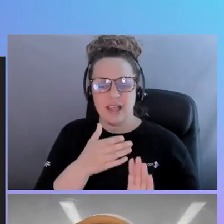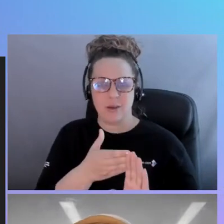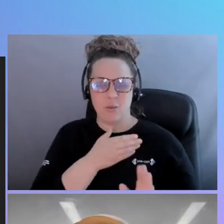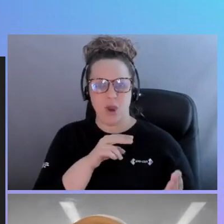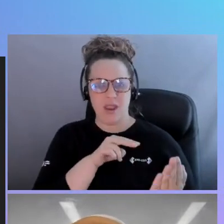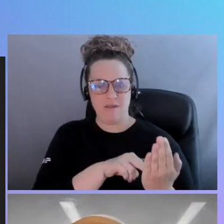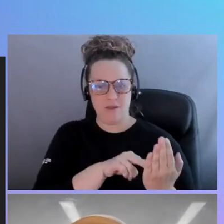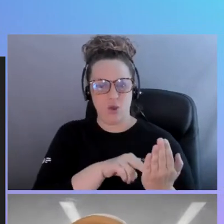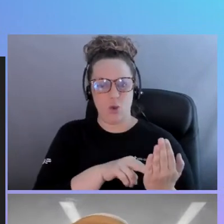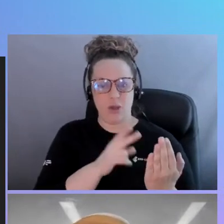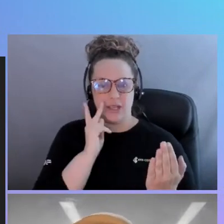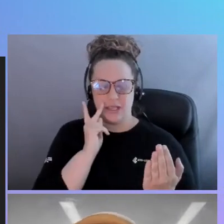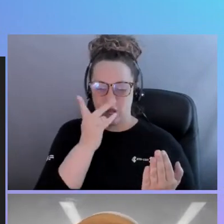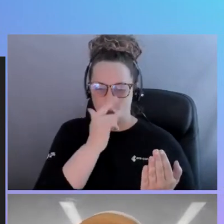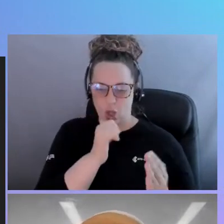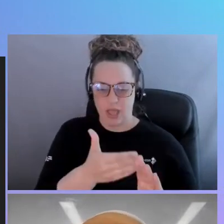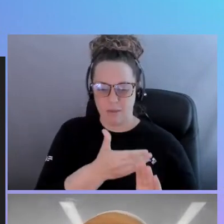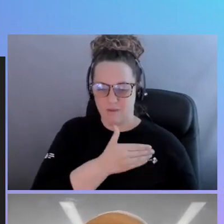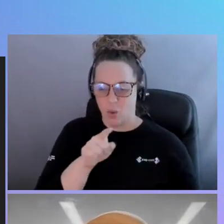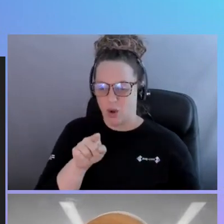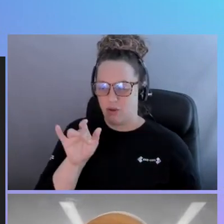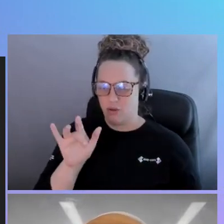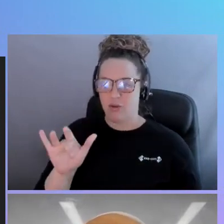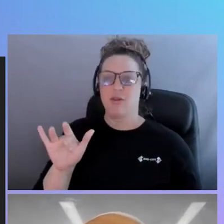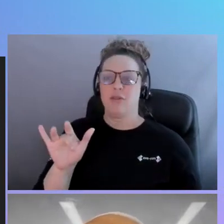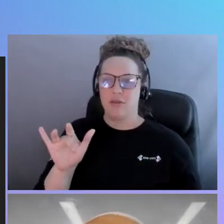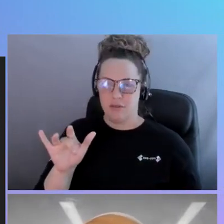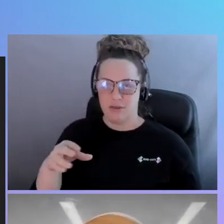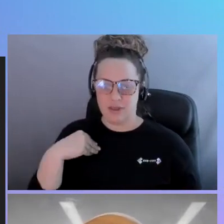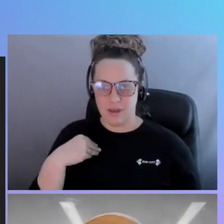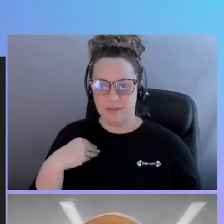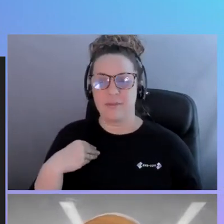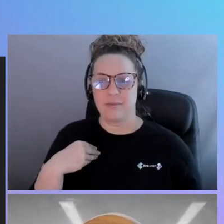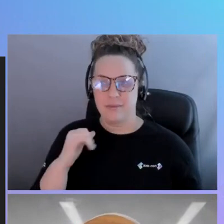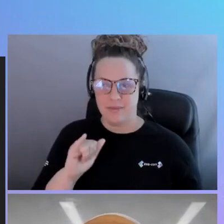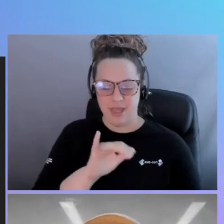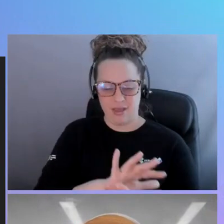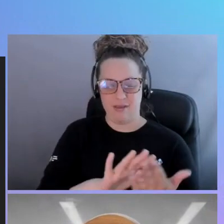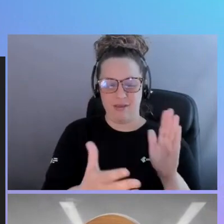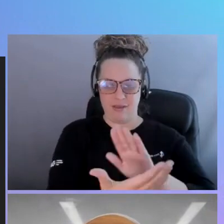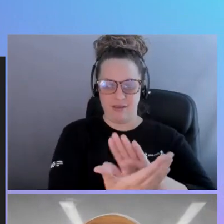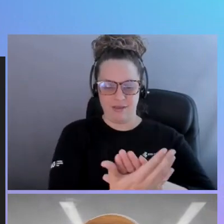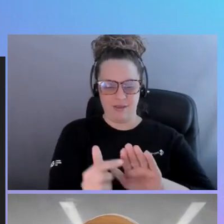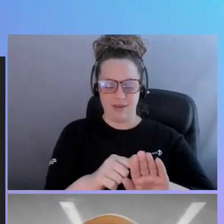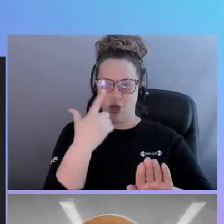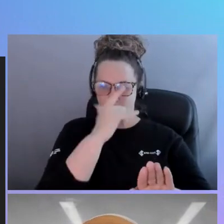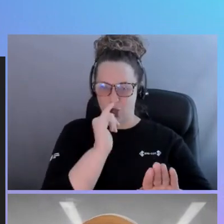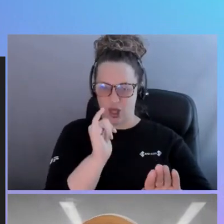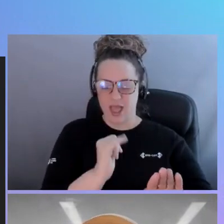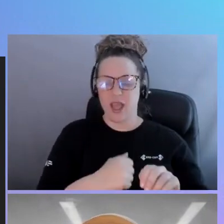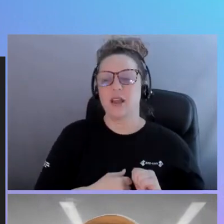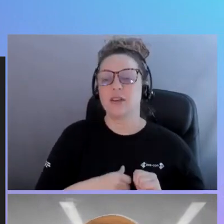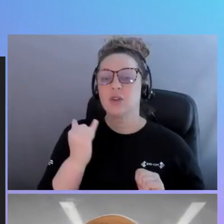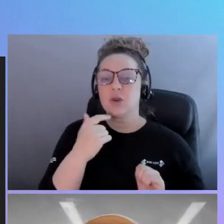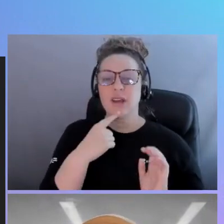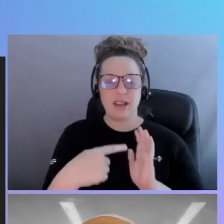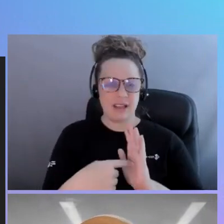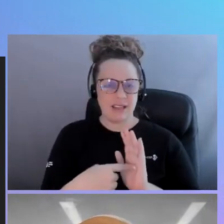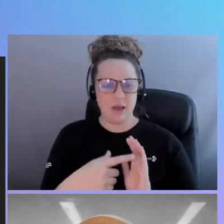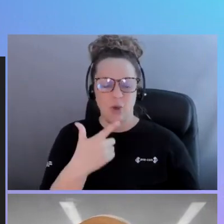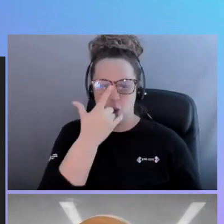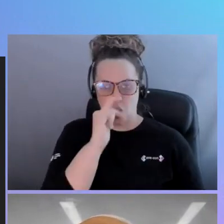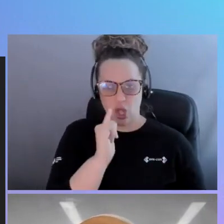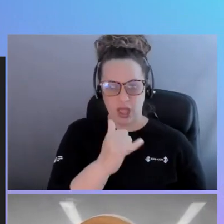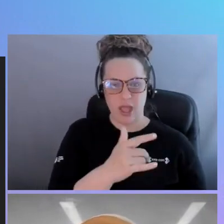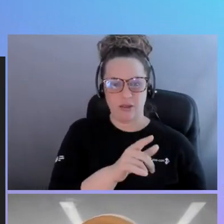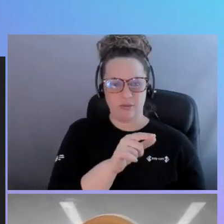your SwiftUI interface. And Xcode has some options to show you how your UI looks in dark and light mode,